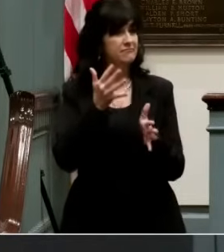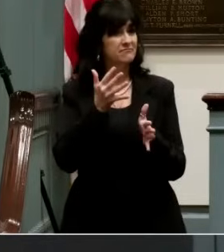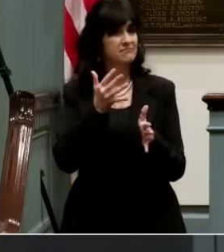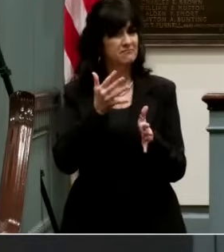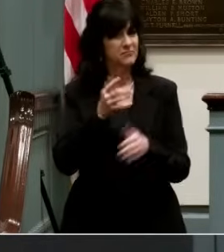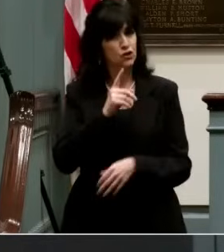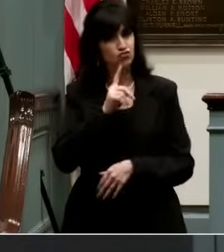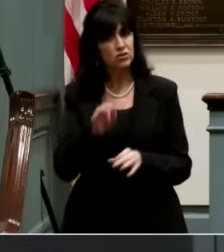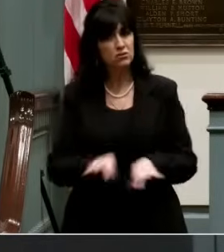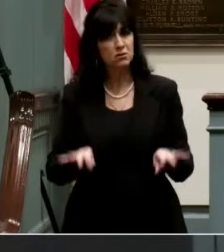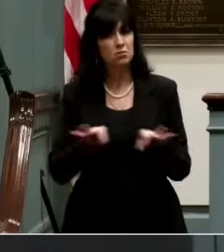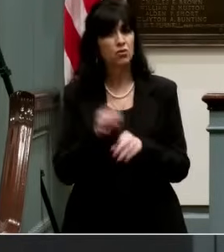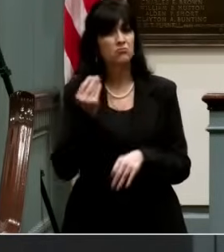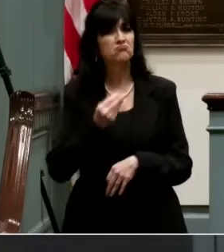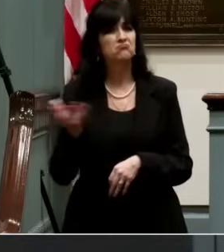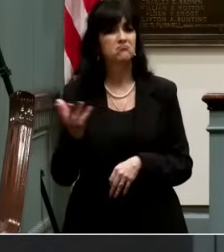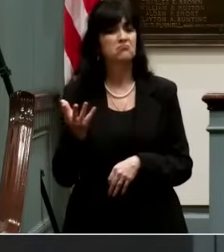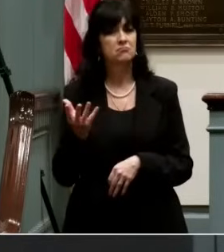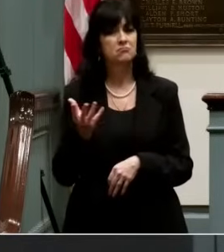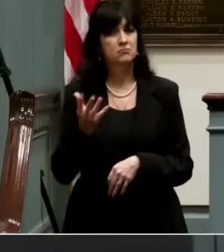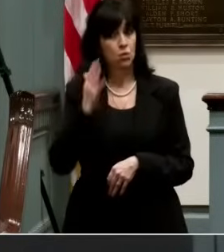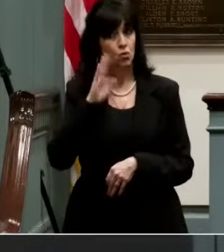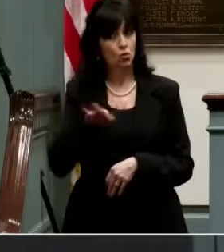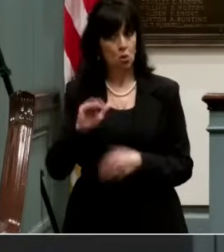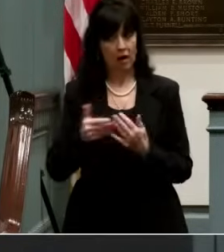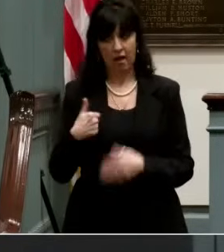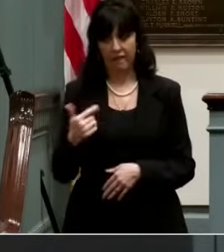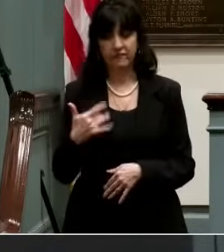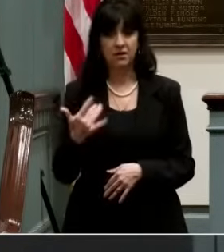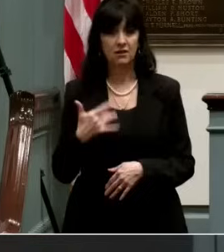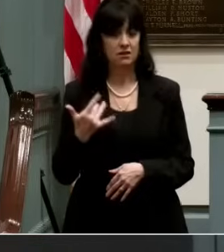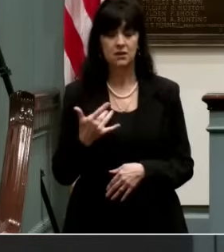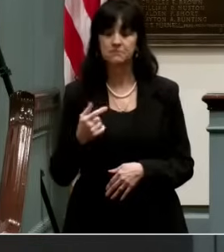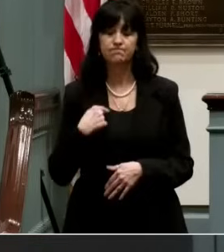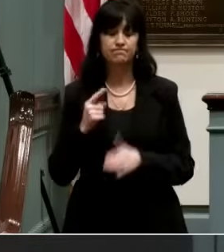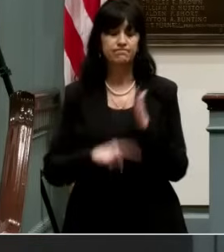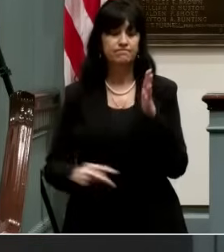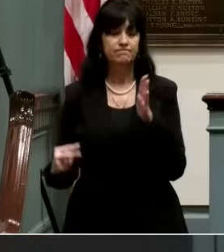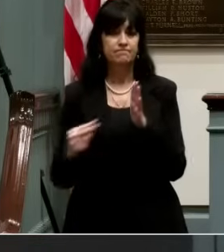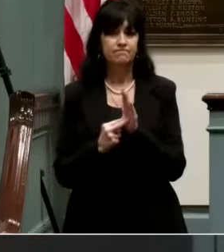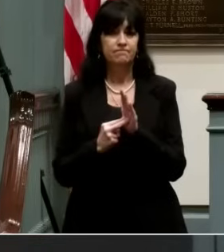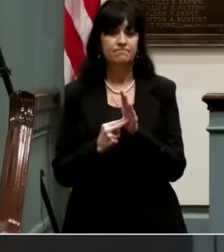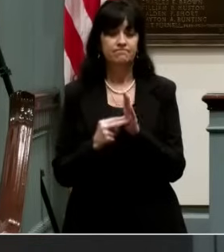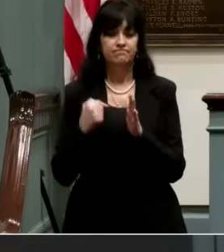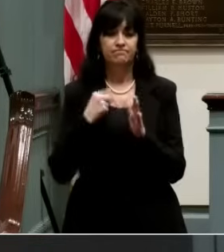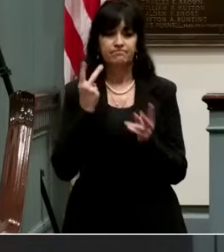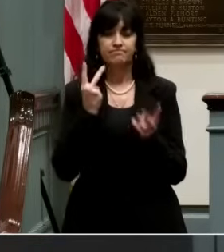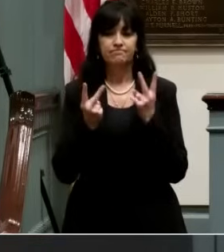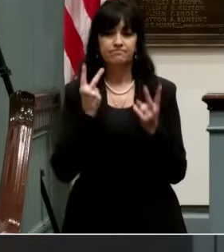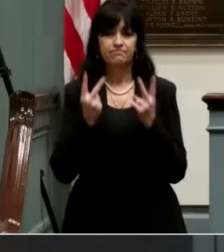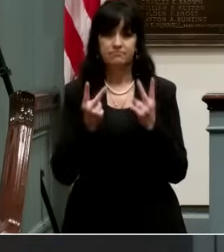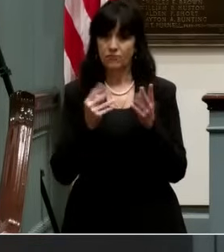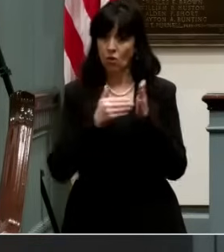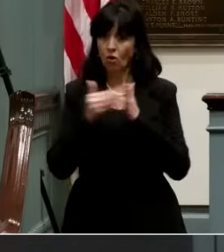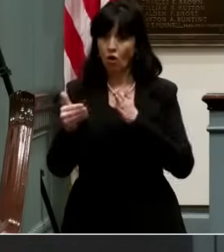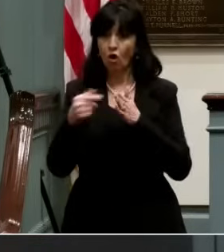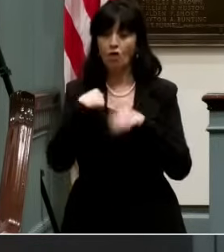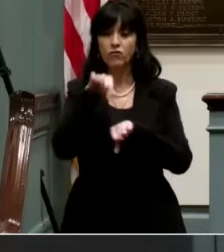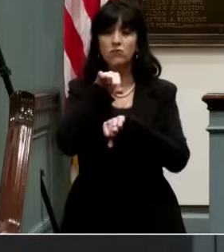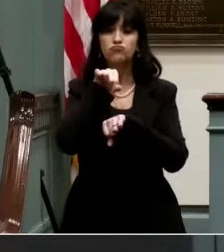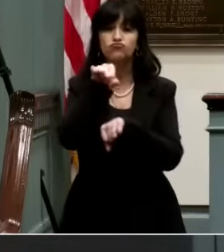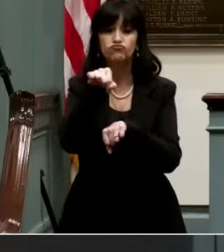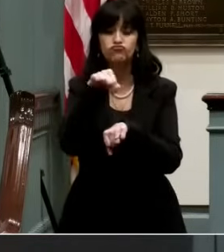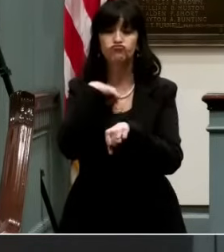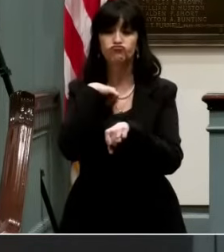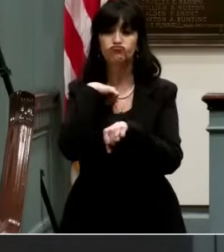this is really important, and you know by now how I feel about it. I can't stand it, and I often stop my car